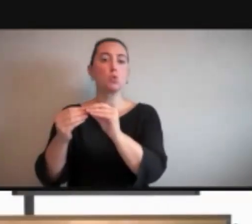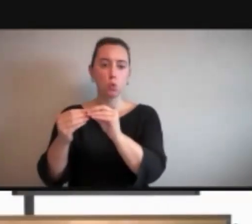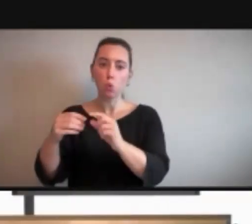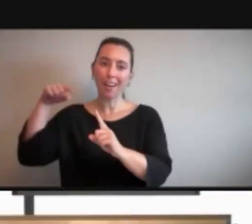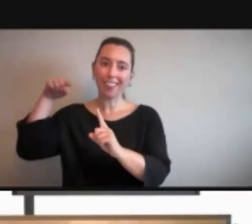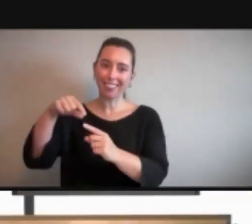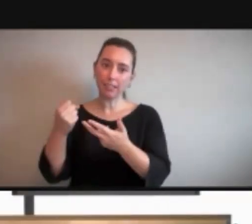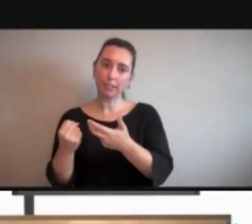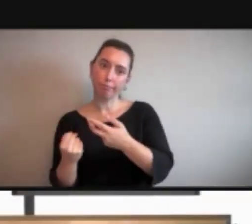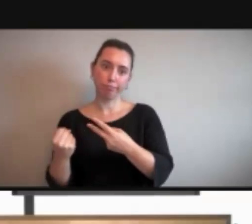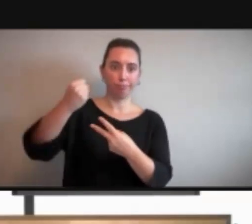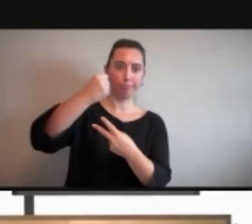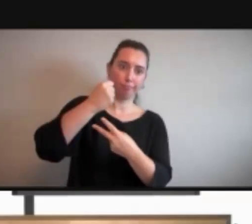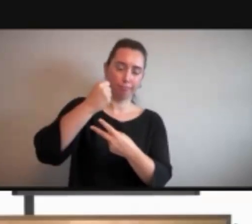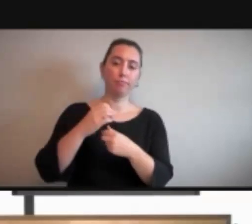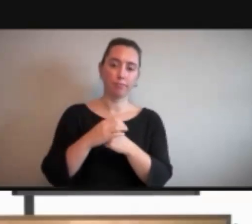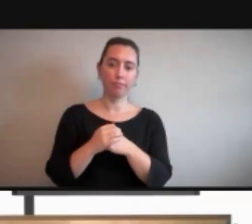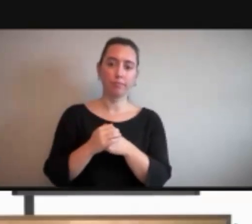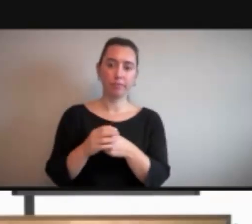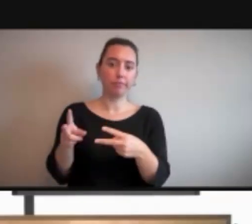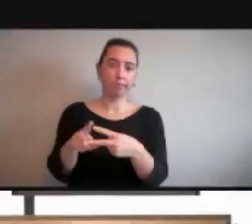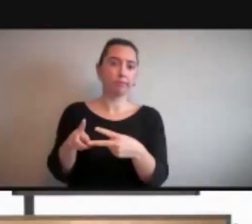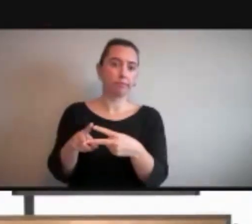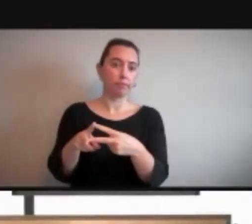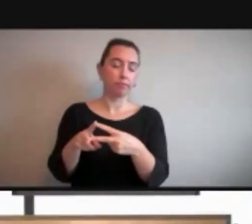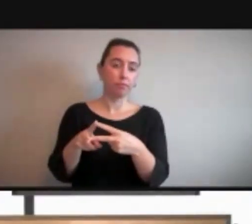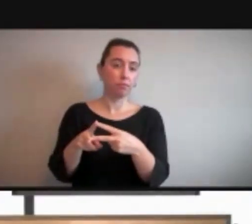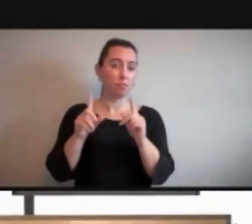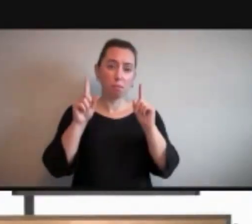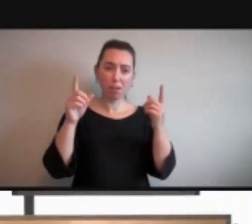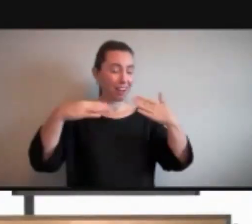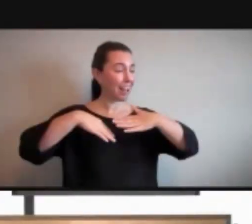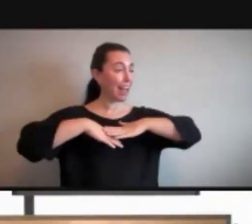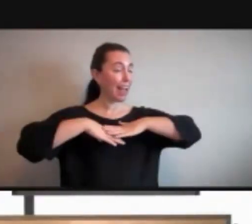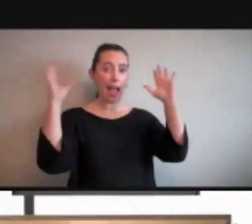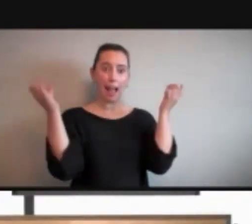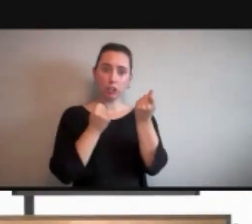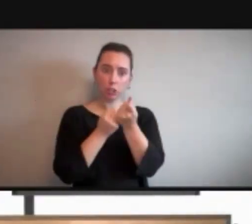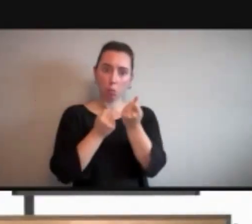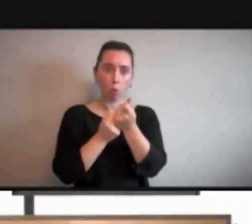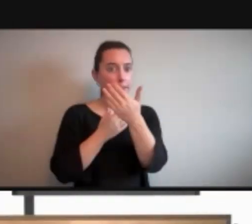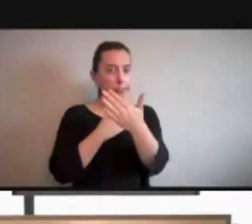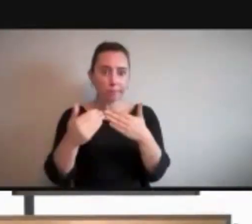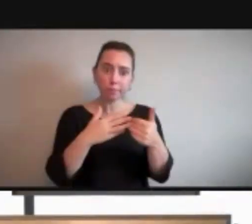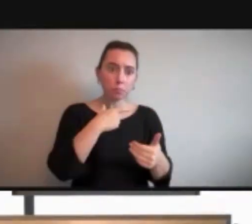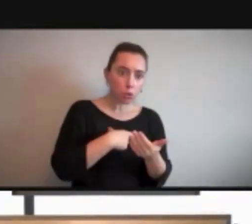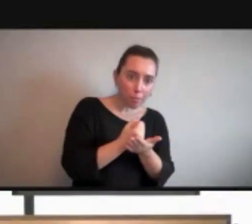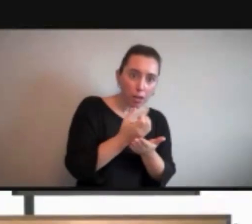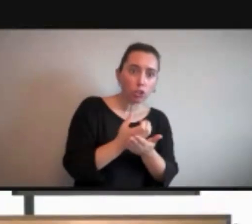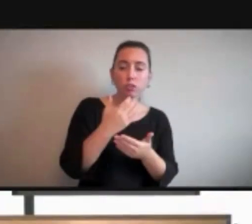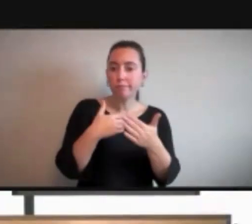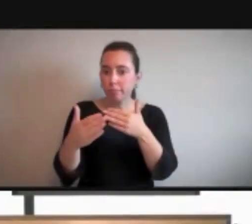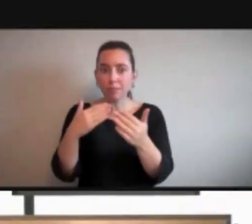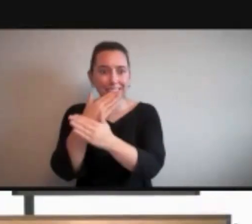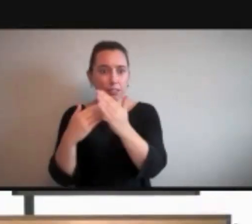more crucial when it comes to effective communication. But as we said before, or I said before, it's always relevant and